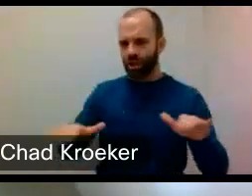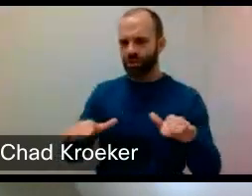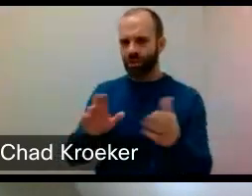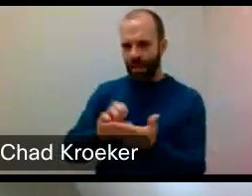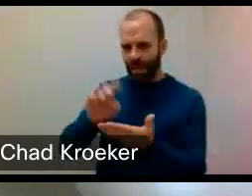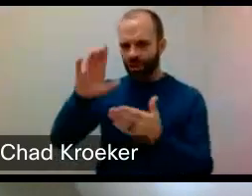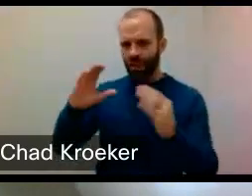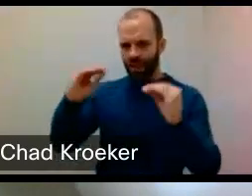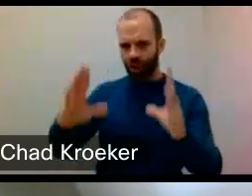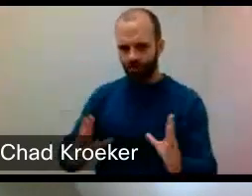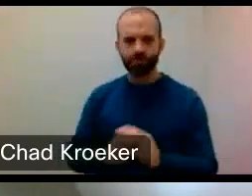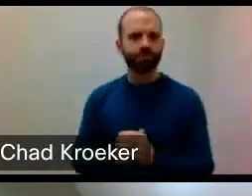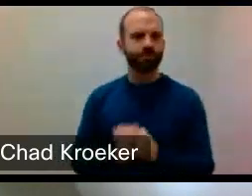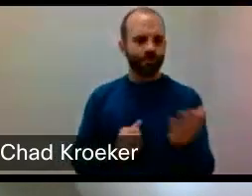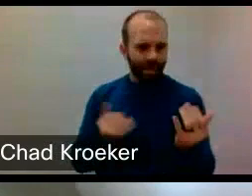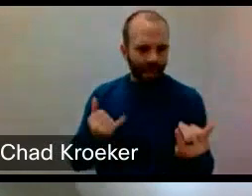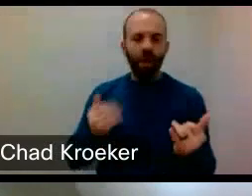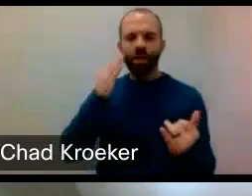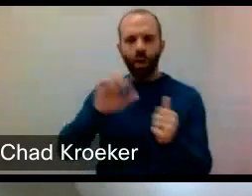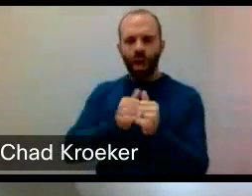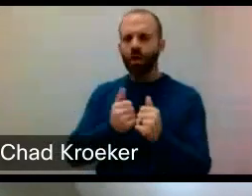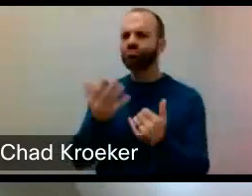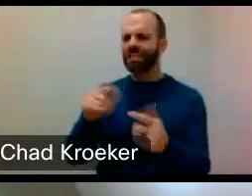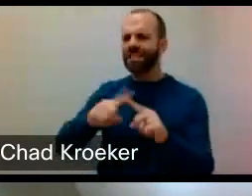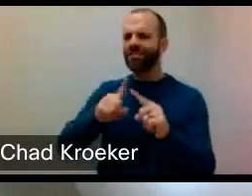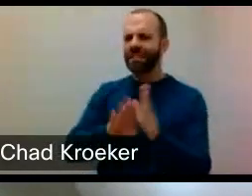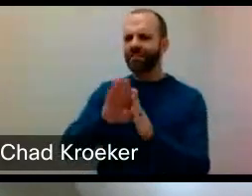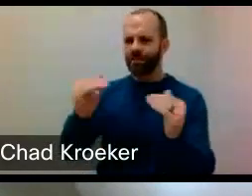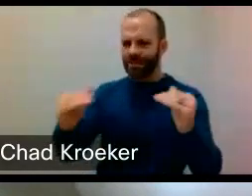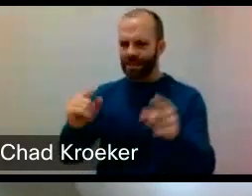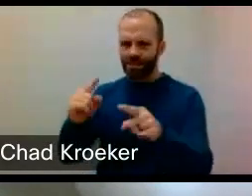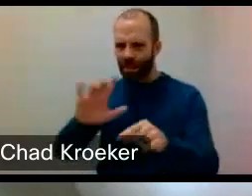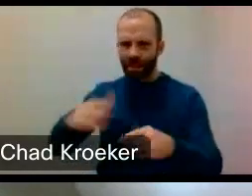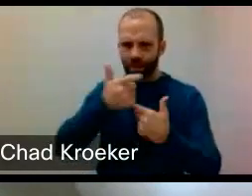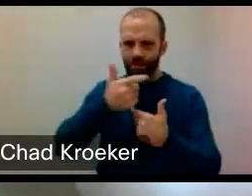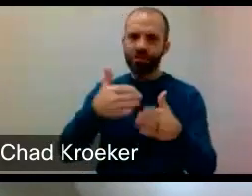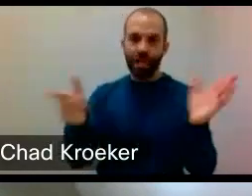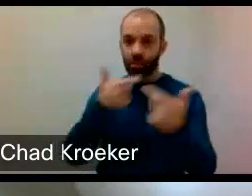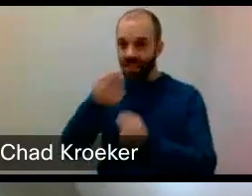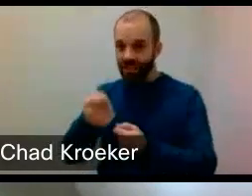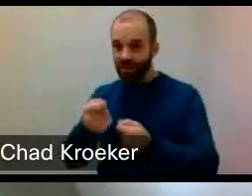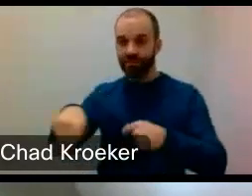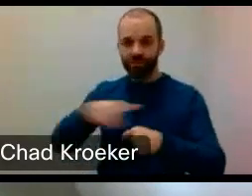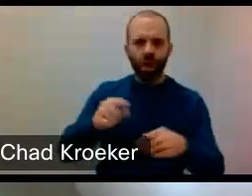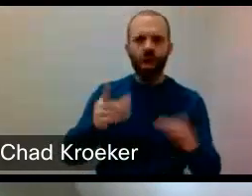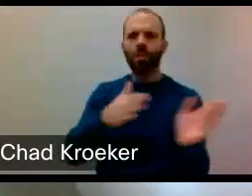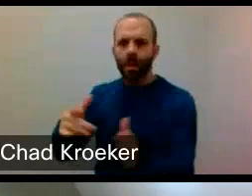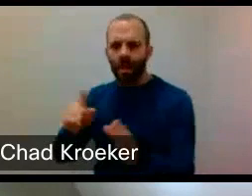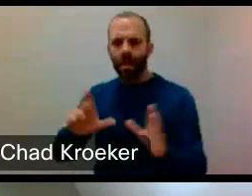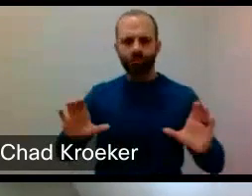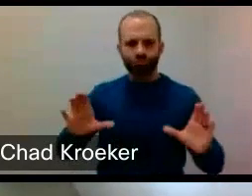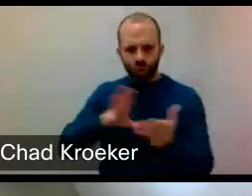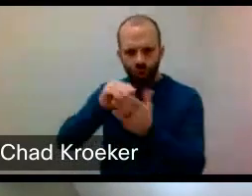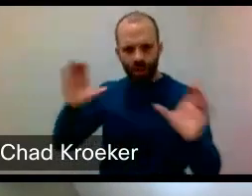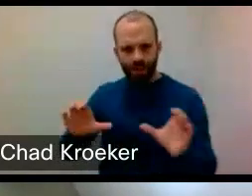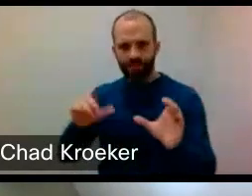now know to take into account children's developmental stages and general interests while preparing learning activities. This skill will